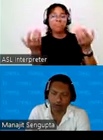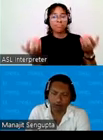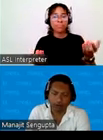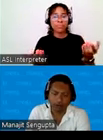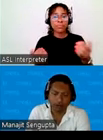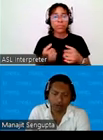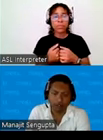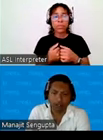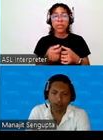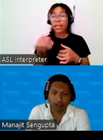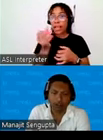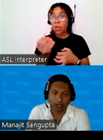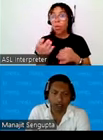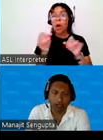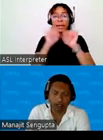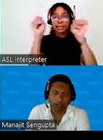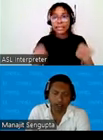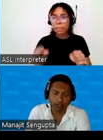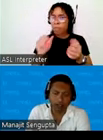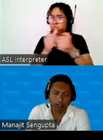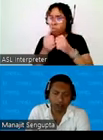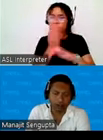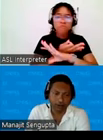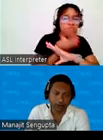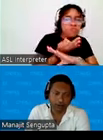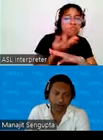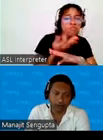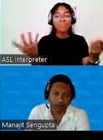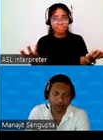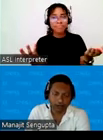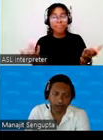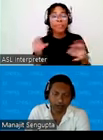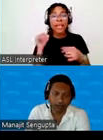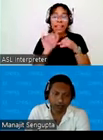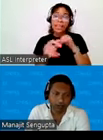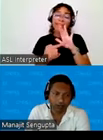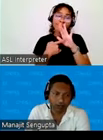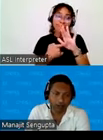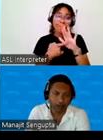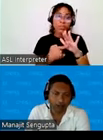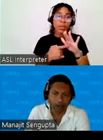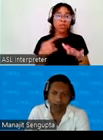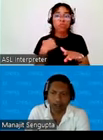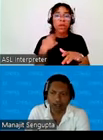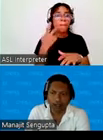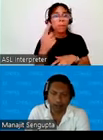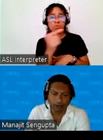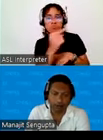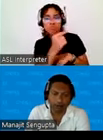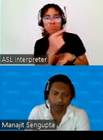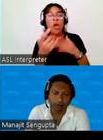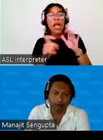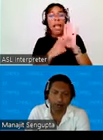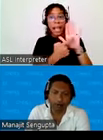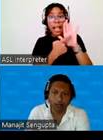power system outages. So in this case, here's an example of how Hurricane Maria has